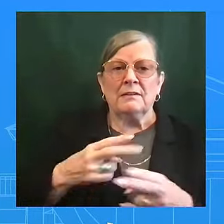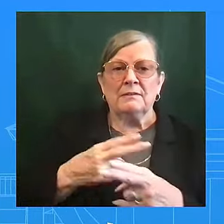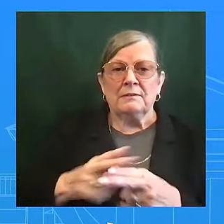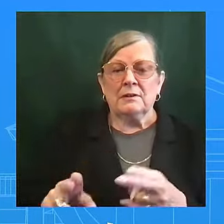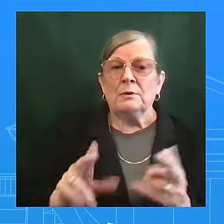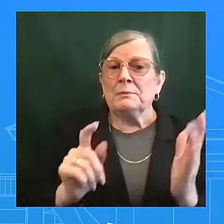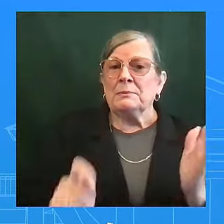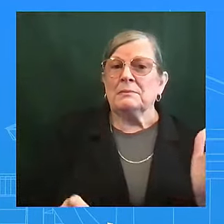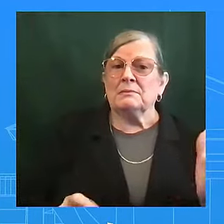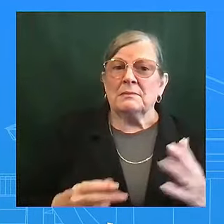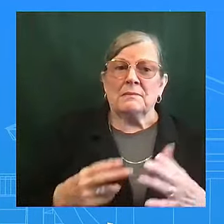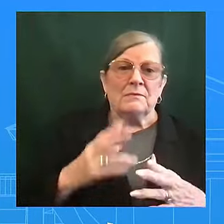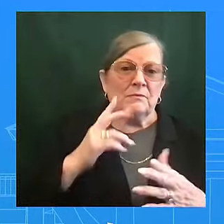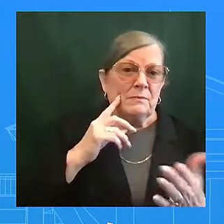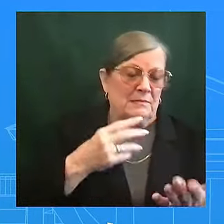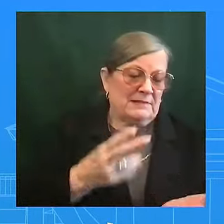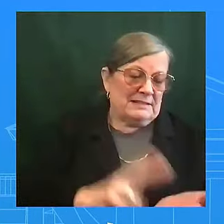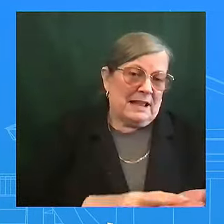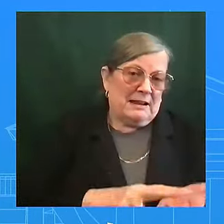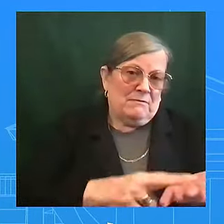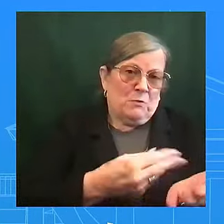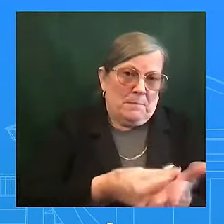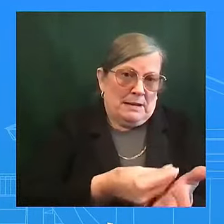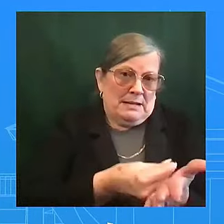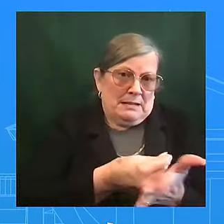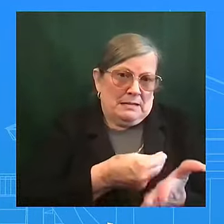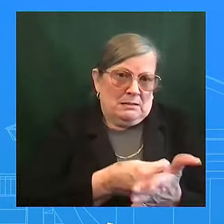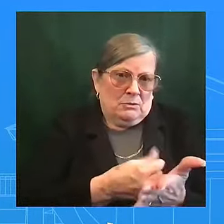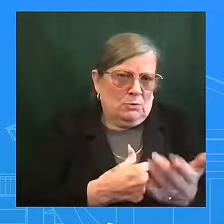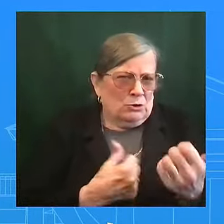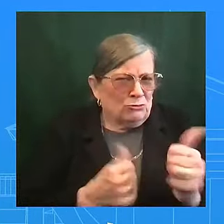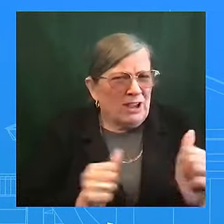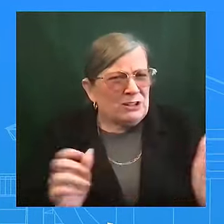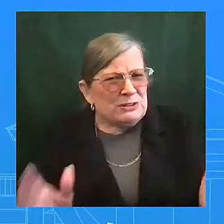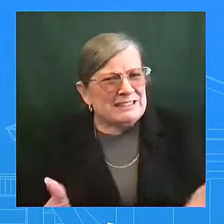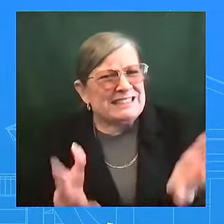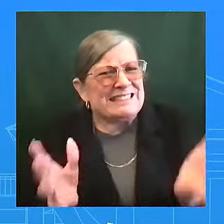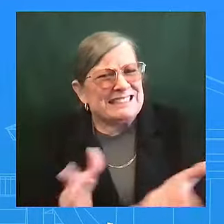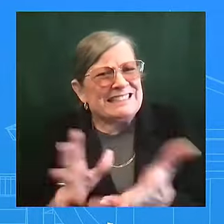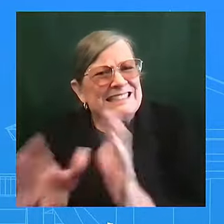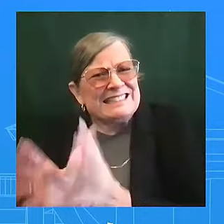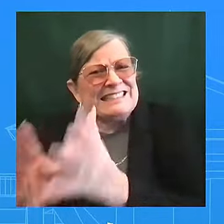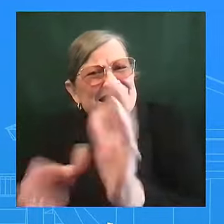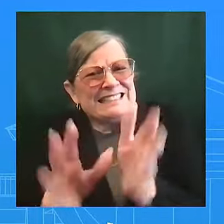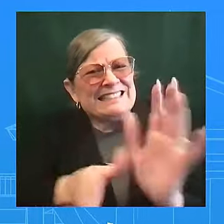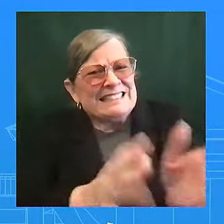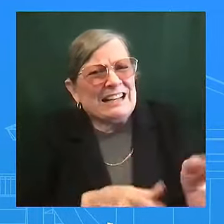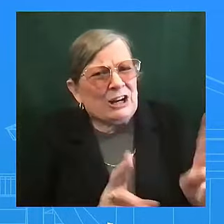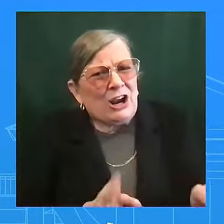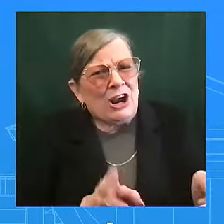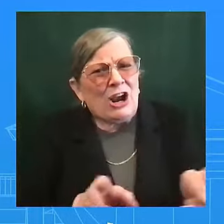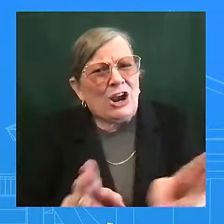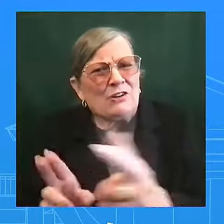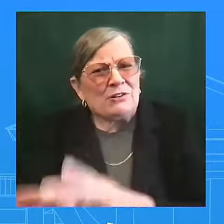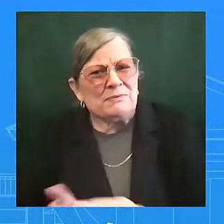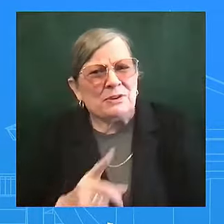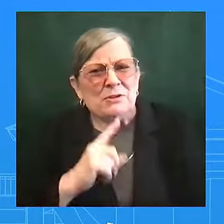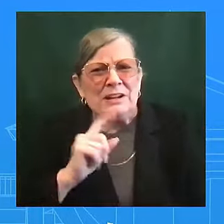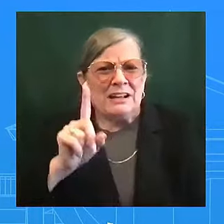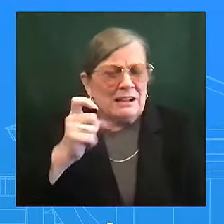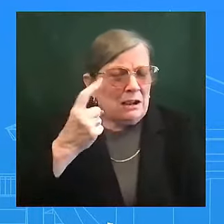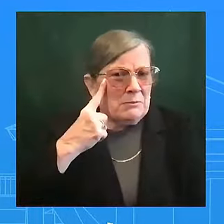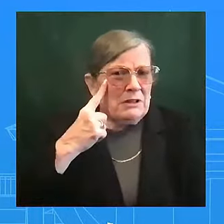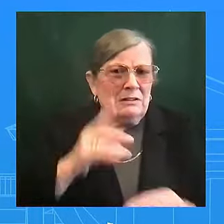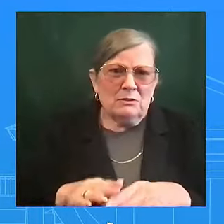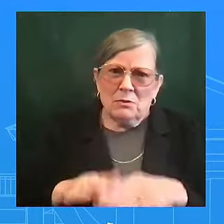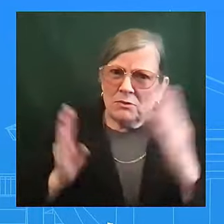bills. We urge Congress to do this quickly, to pass this quickly, to keep the government open. It is really easy. It's like their number one job. They know